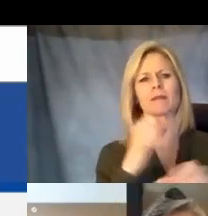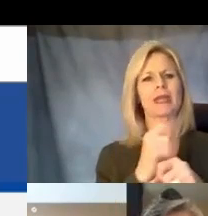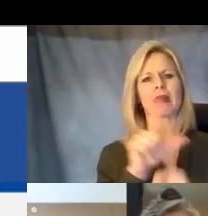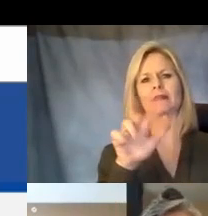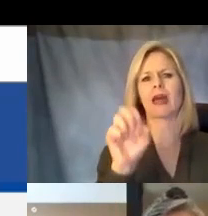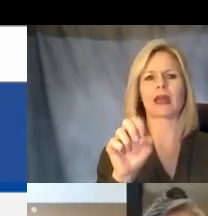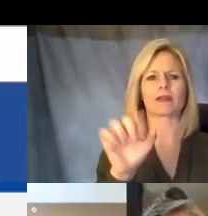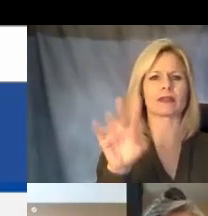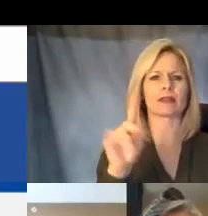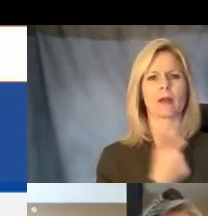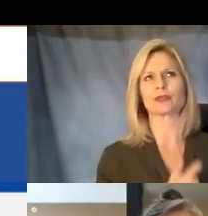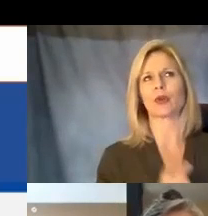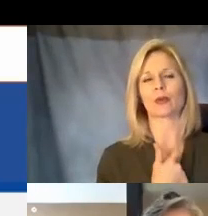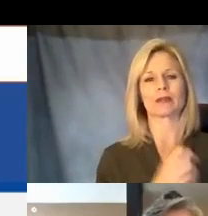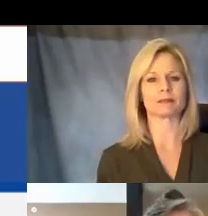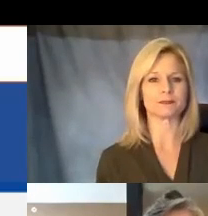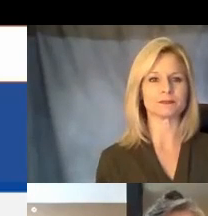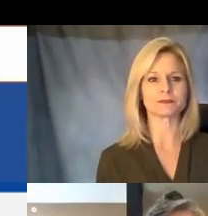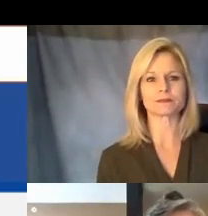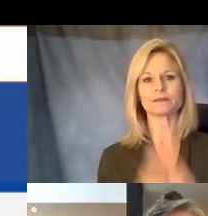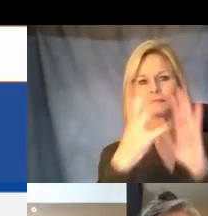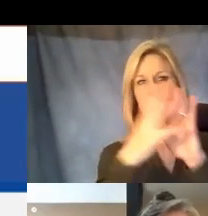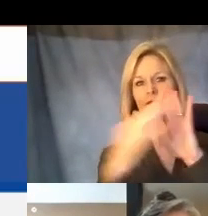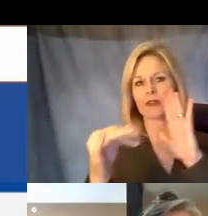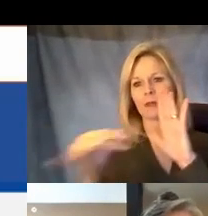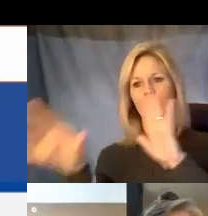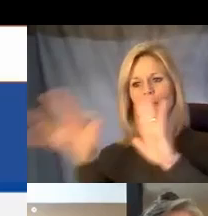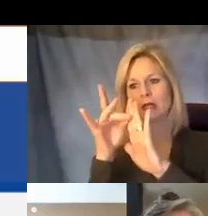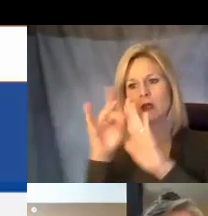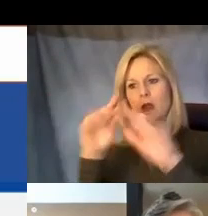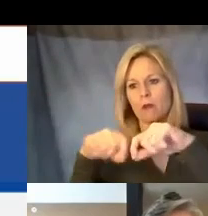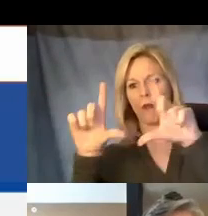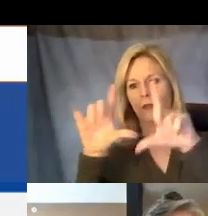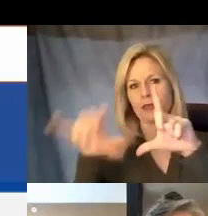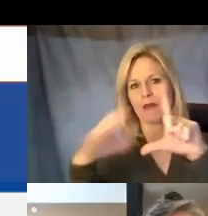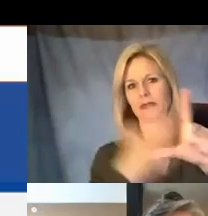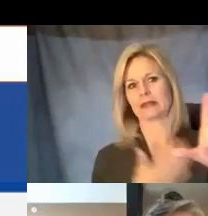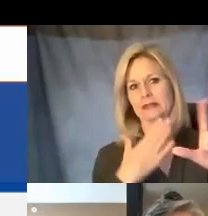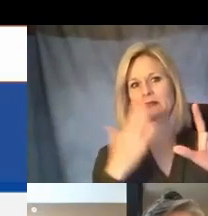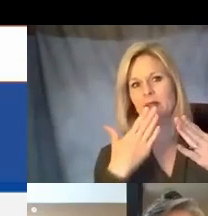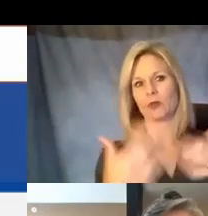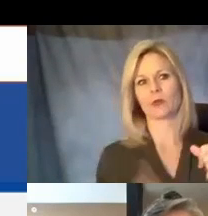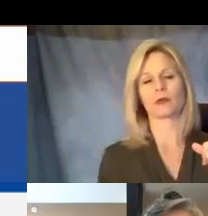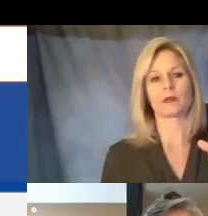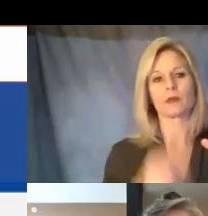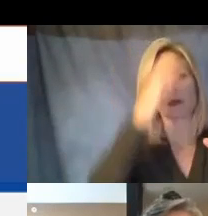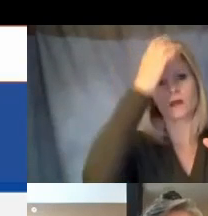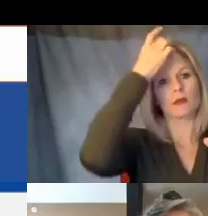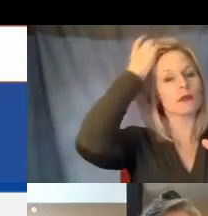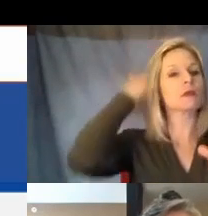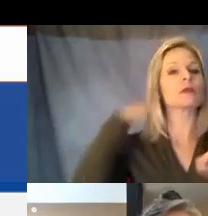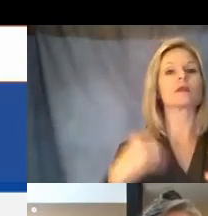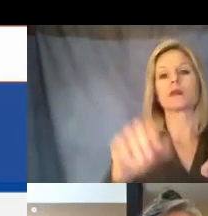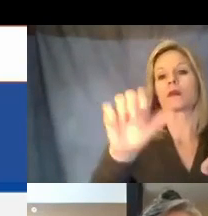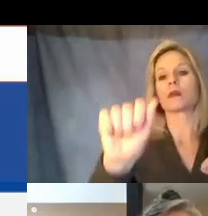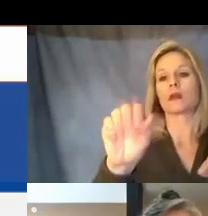know, there you go. If you could take that and open that website, that would be fabulous. So you're going to go to ableops.com.